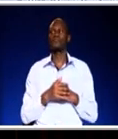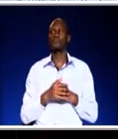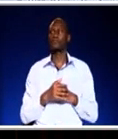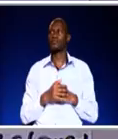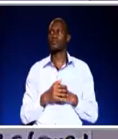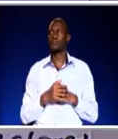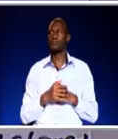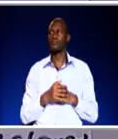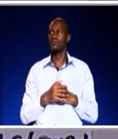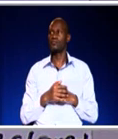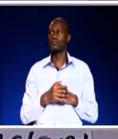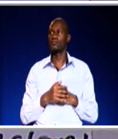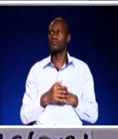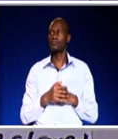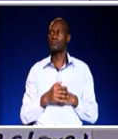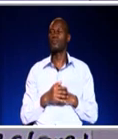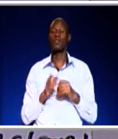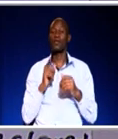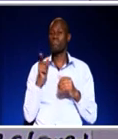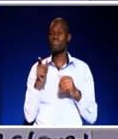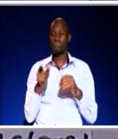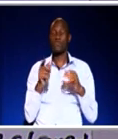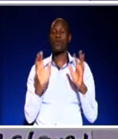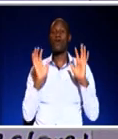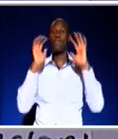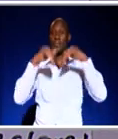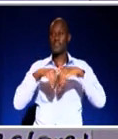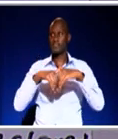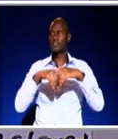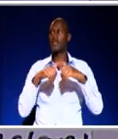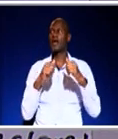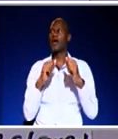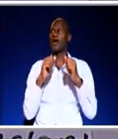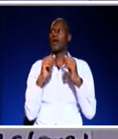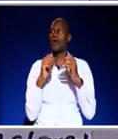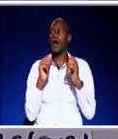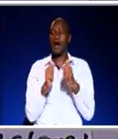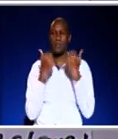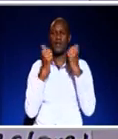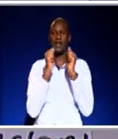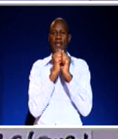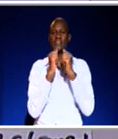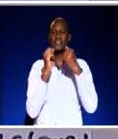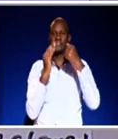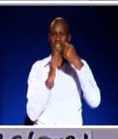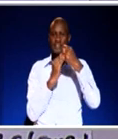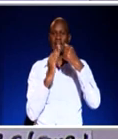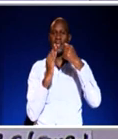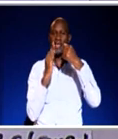look at the conference was held between 1884 to